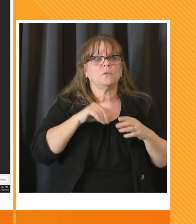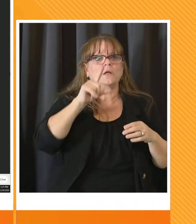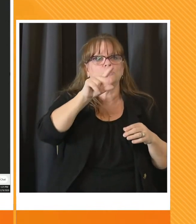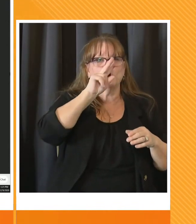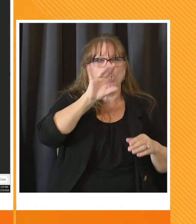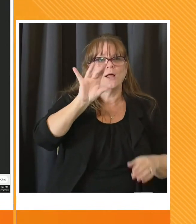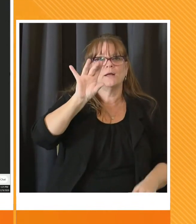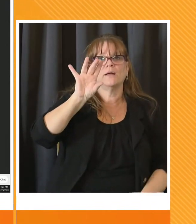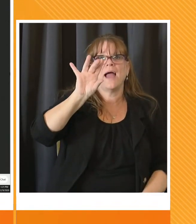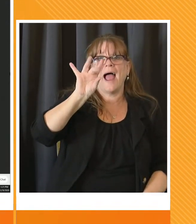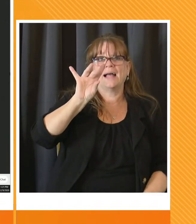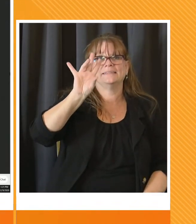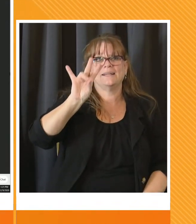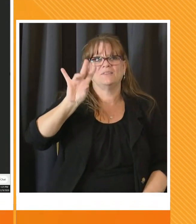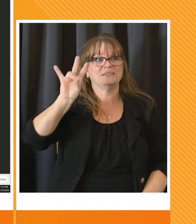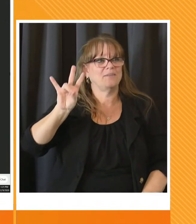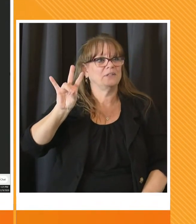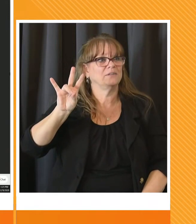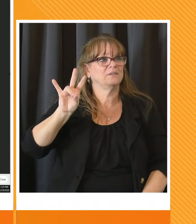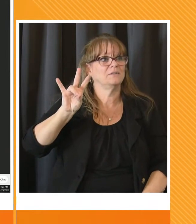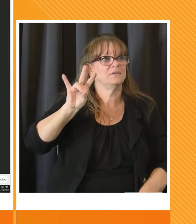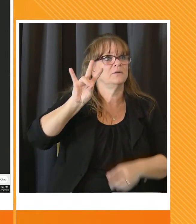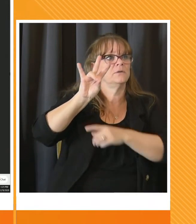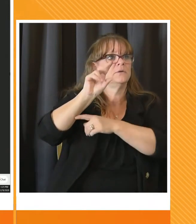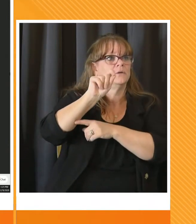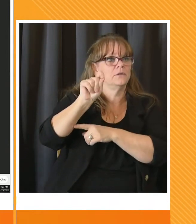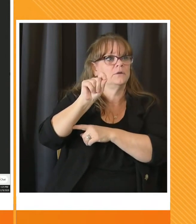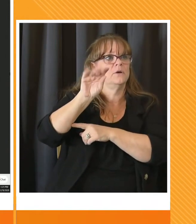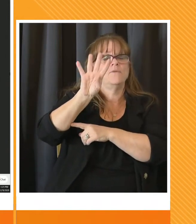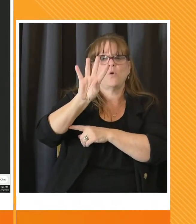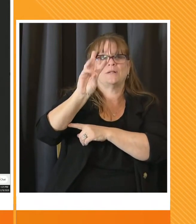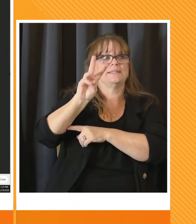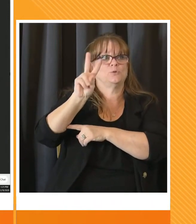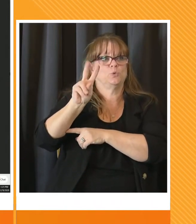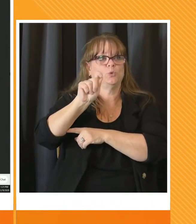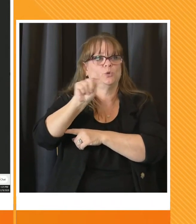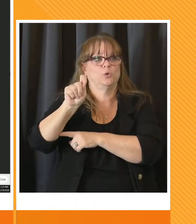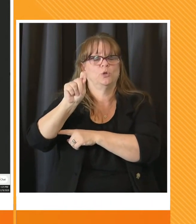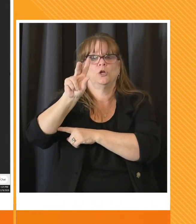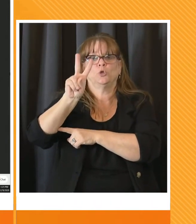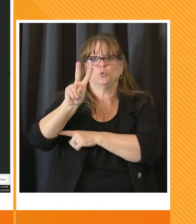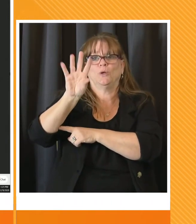1-877-462-2911. Also, can visit our new website, COVID-19,